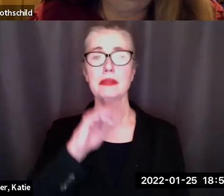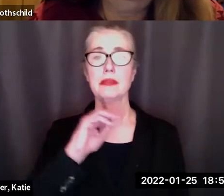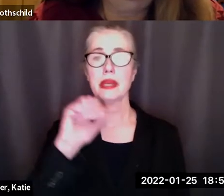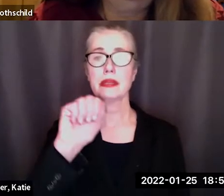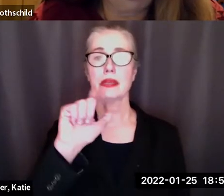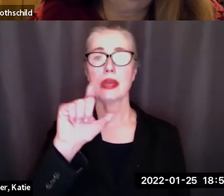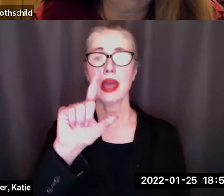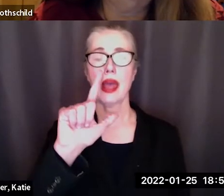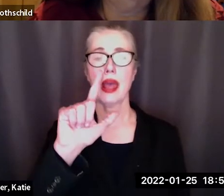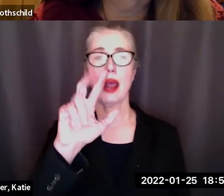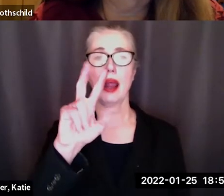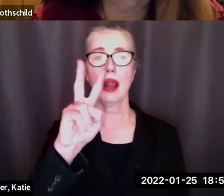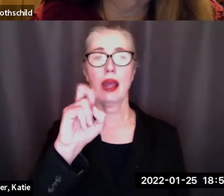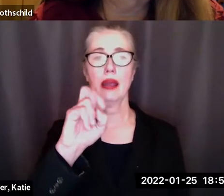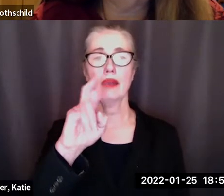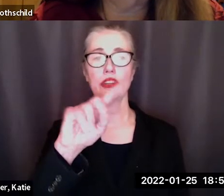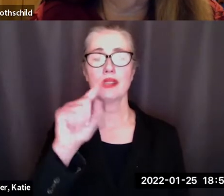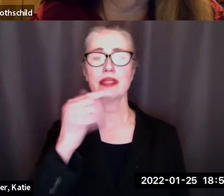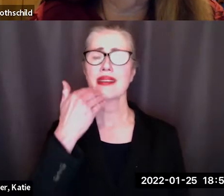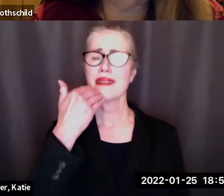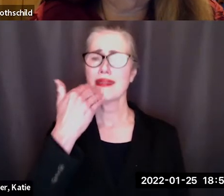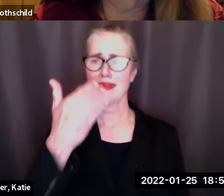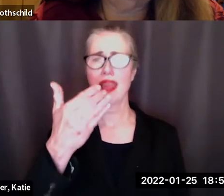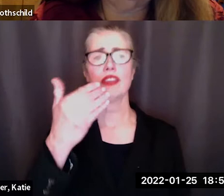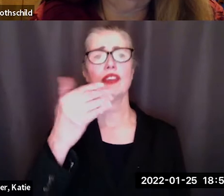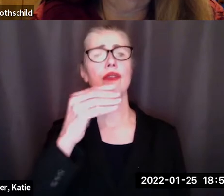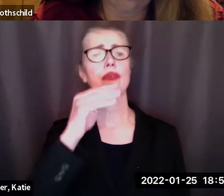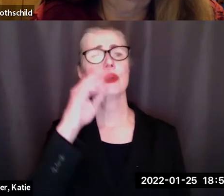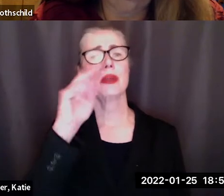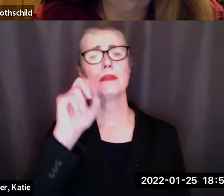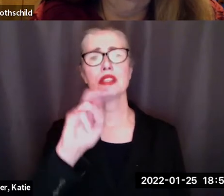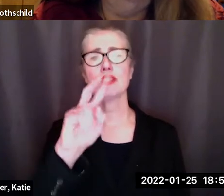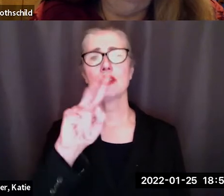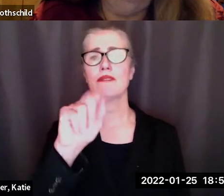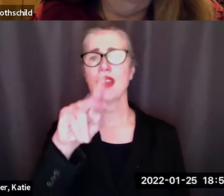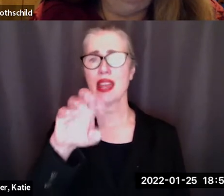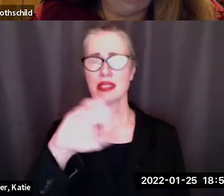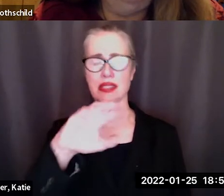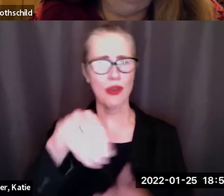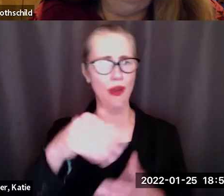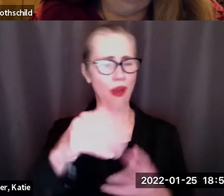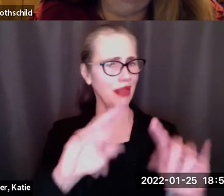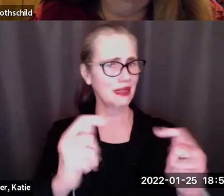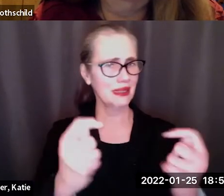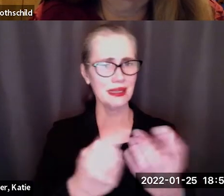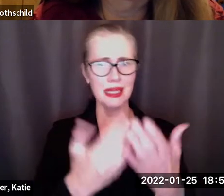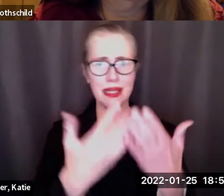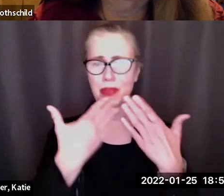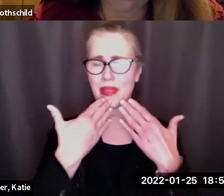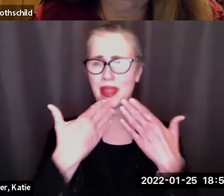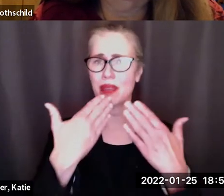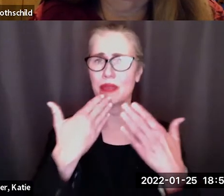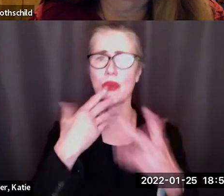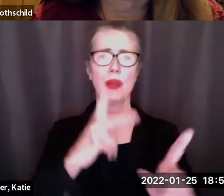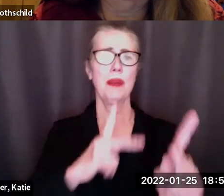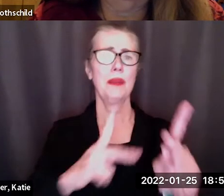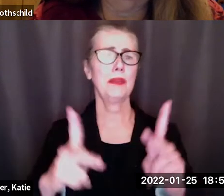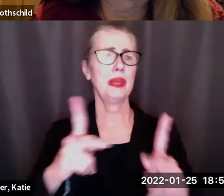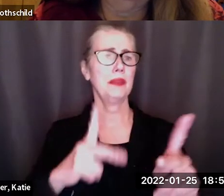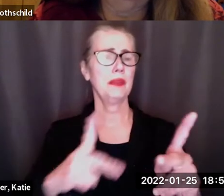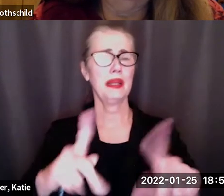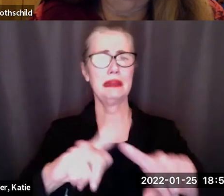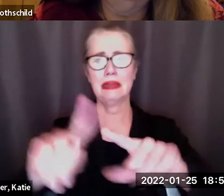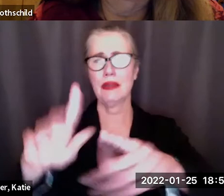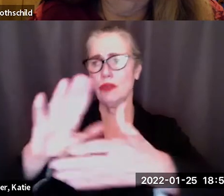thank you uh first of all thank you mr vance and thank you to all the team thank you to all the people at the school sites the